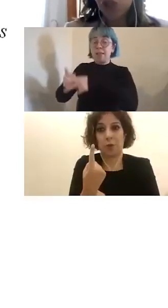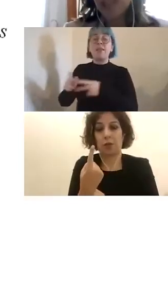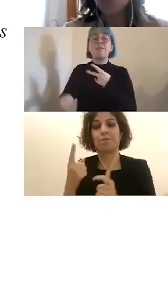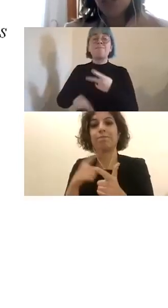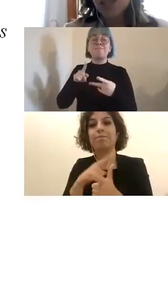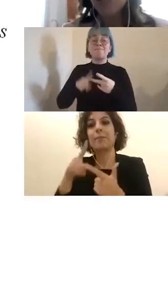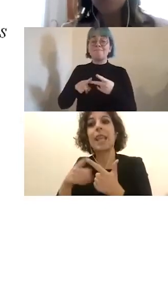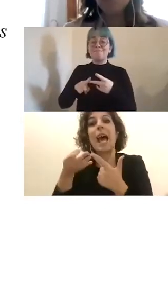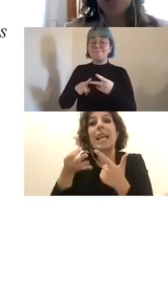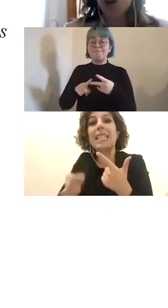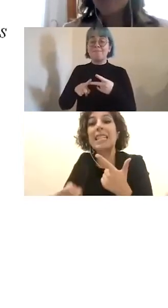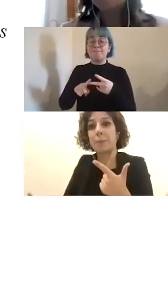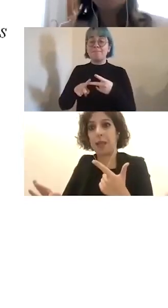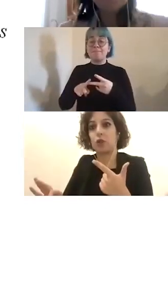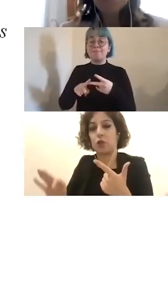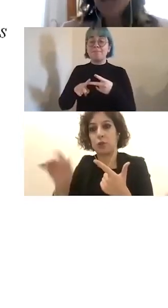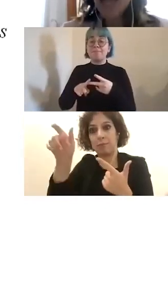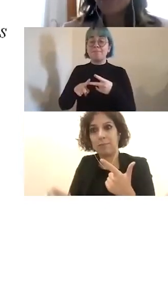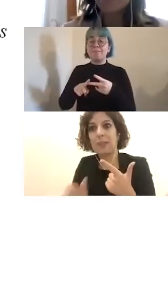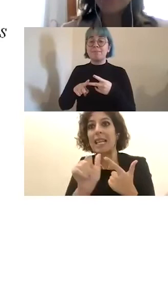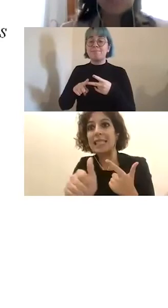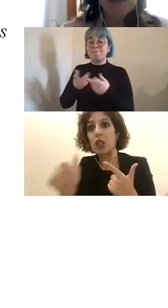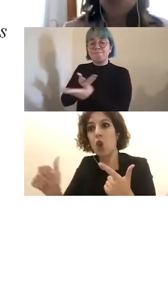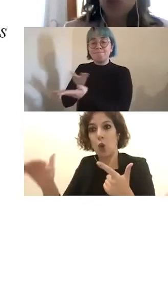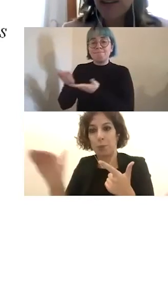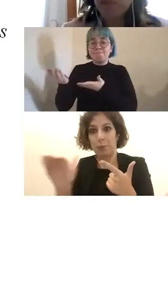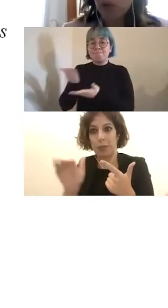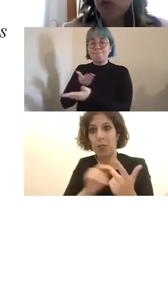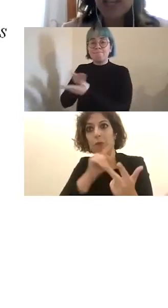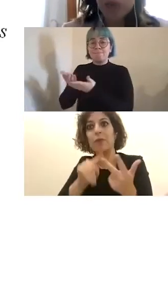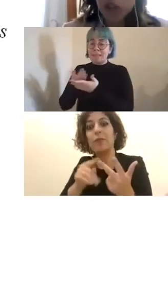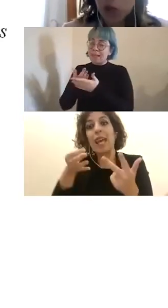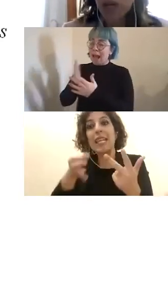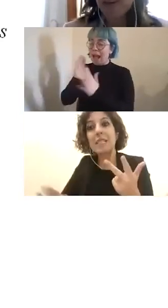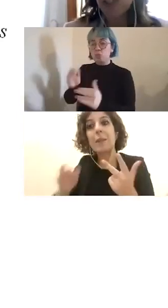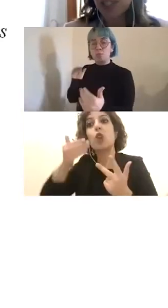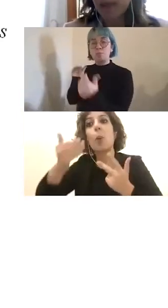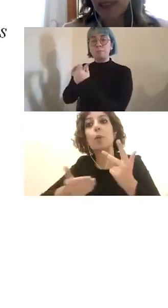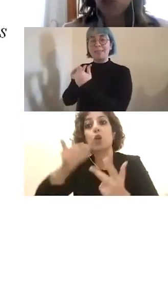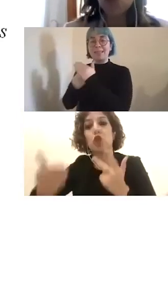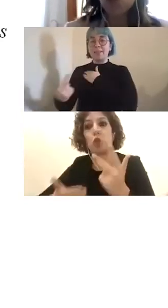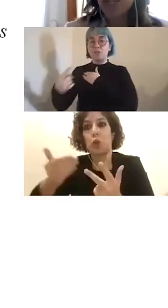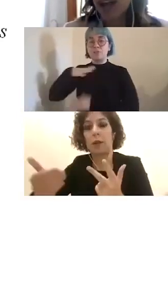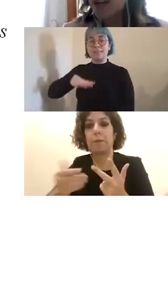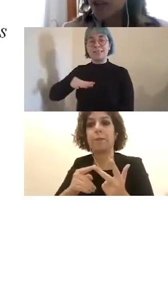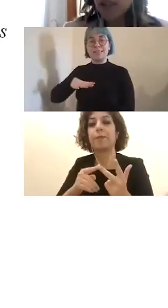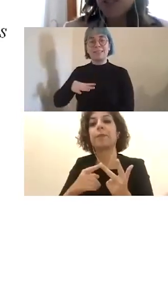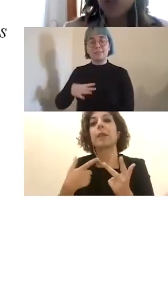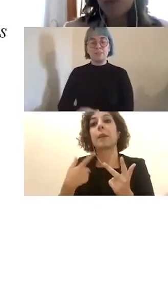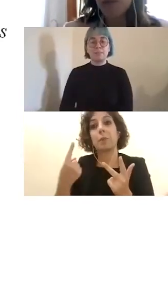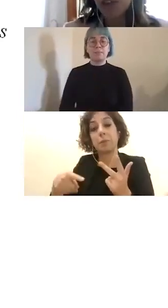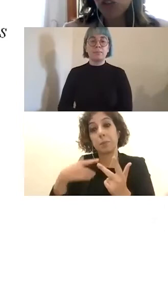be reached through the respect of individual needs, and also